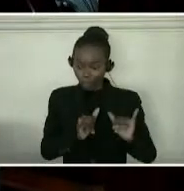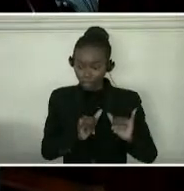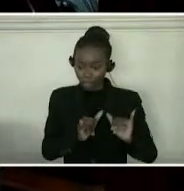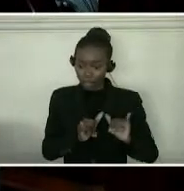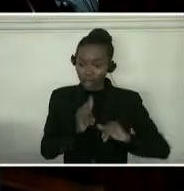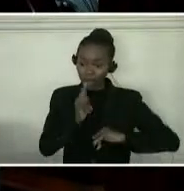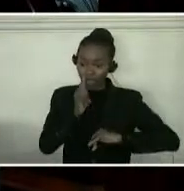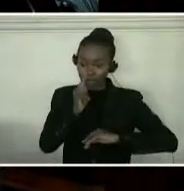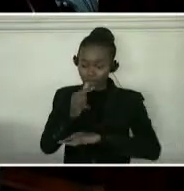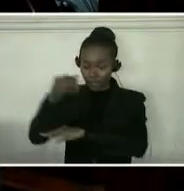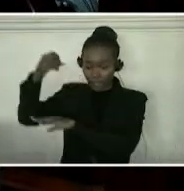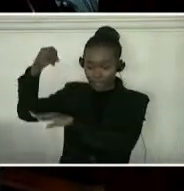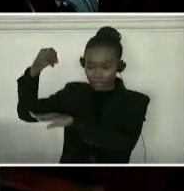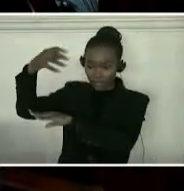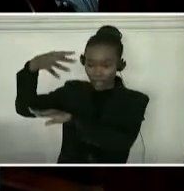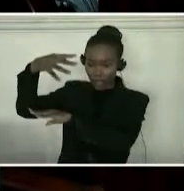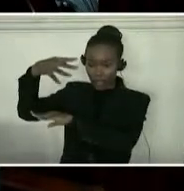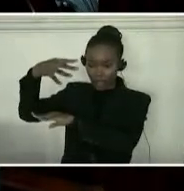and now